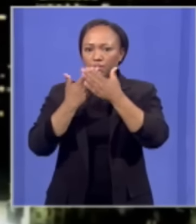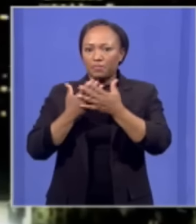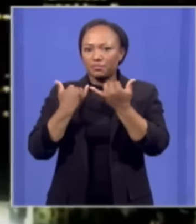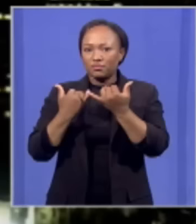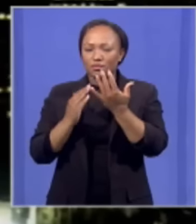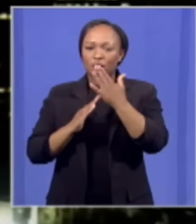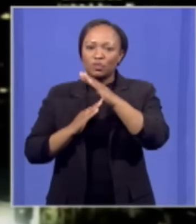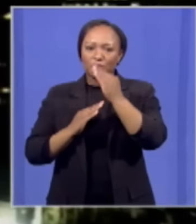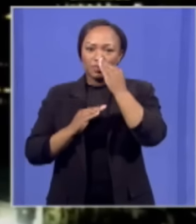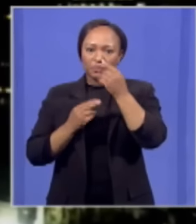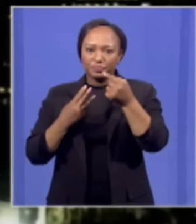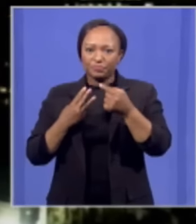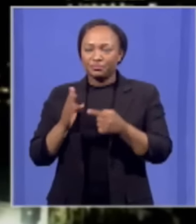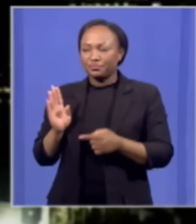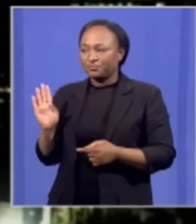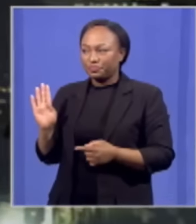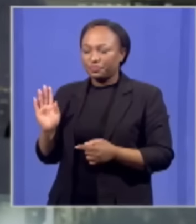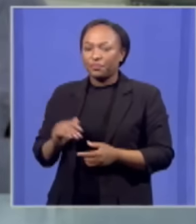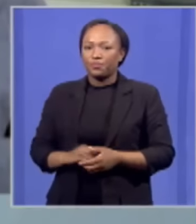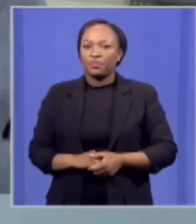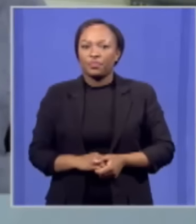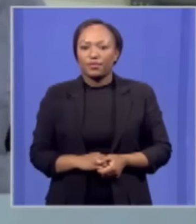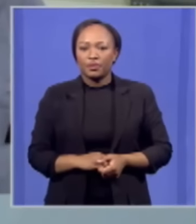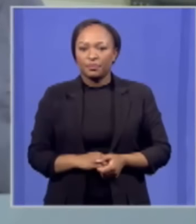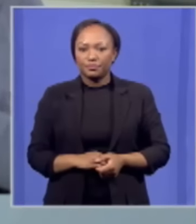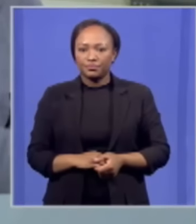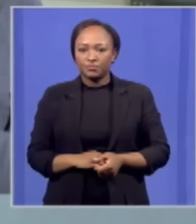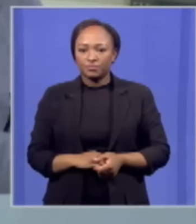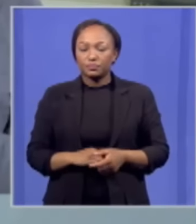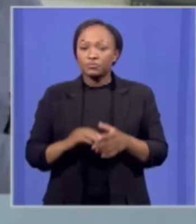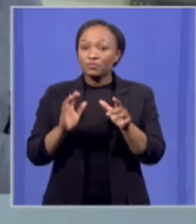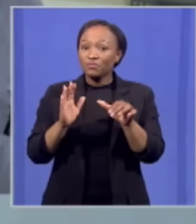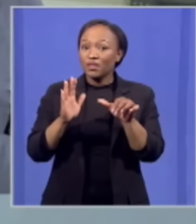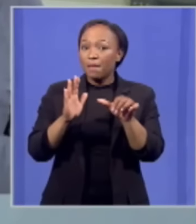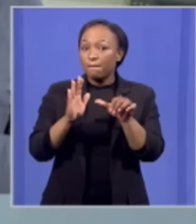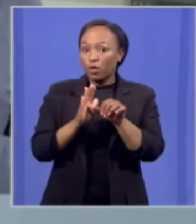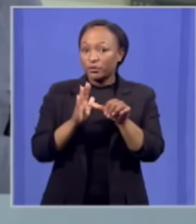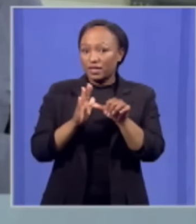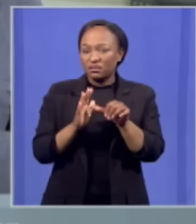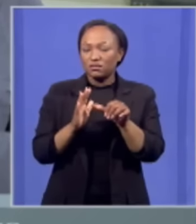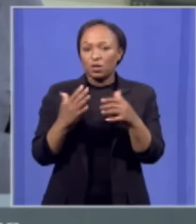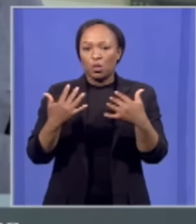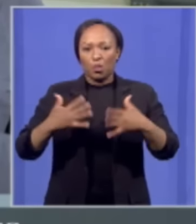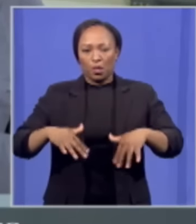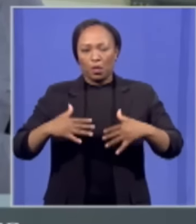empa re di thakgole ka dihloho tsa tsona. More important, another permit which has